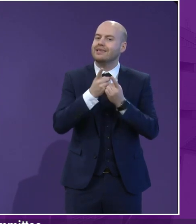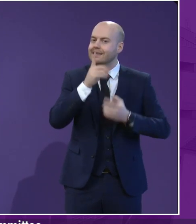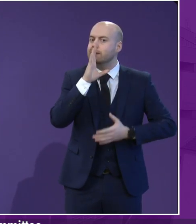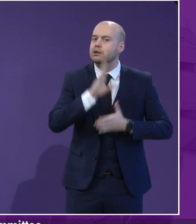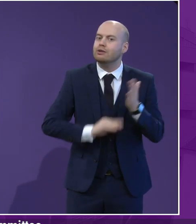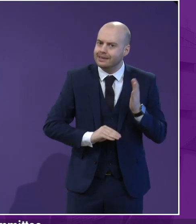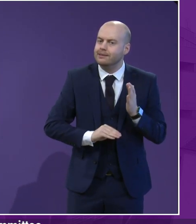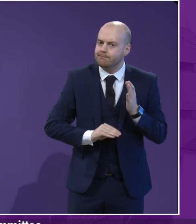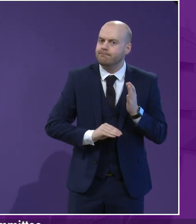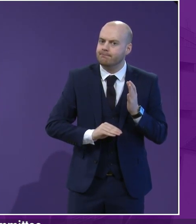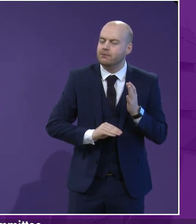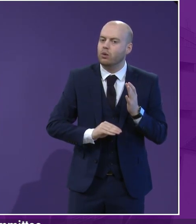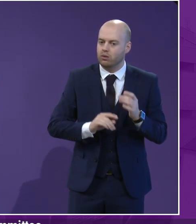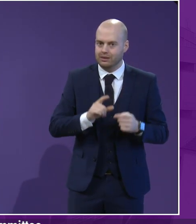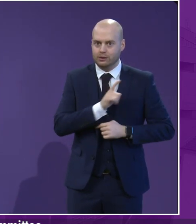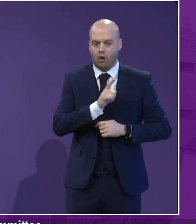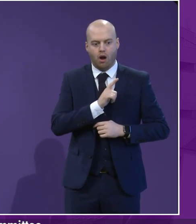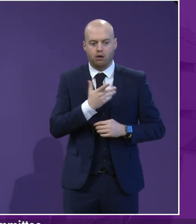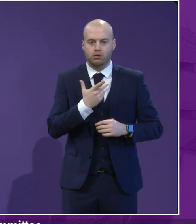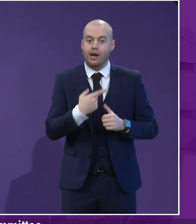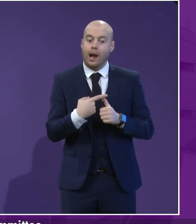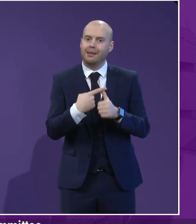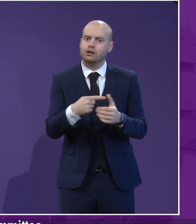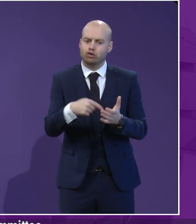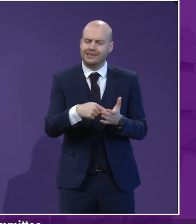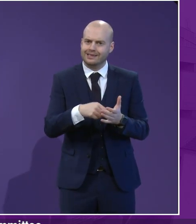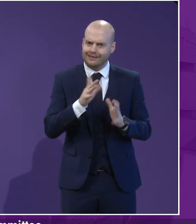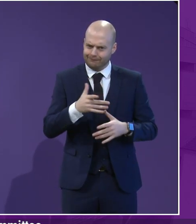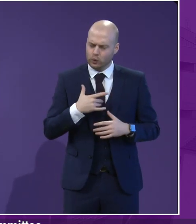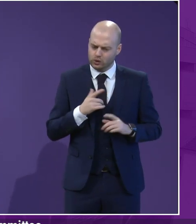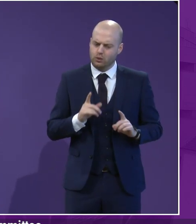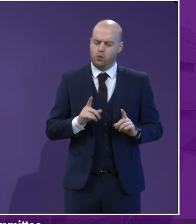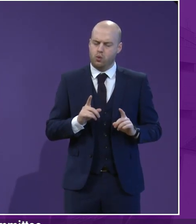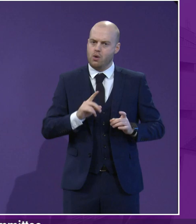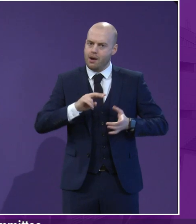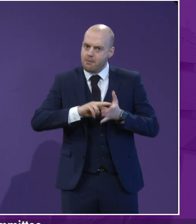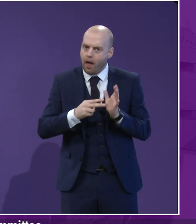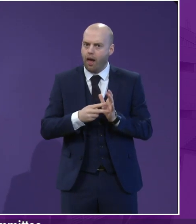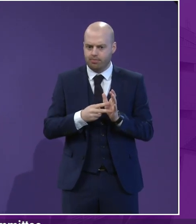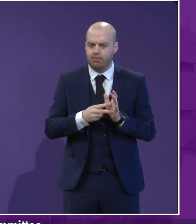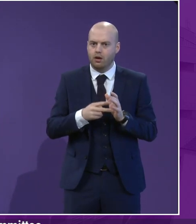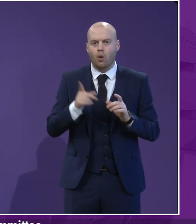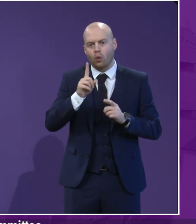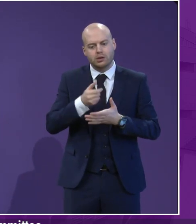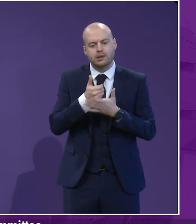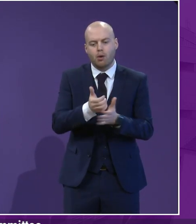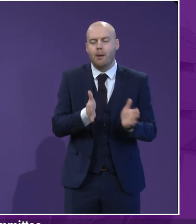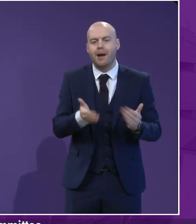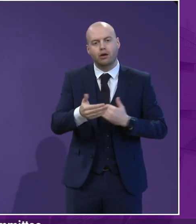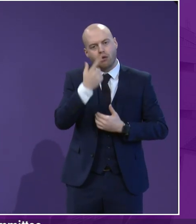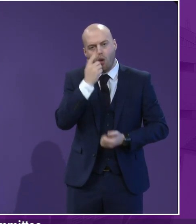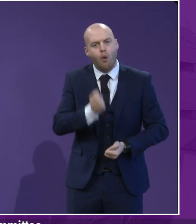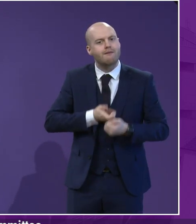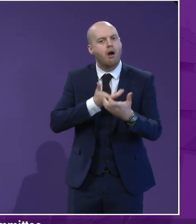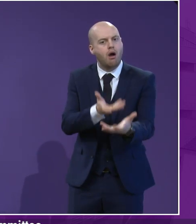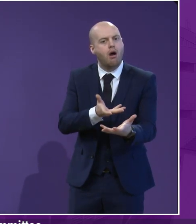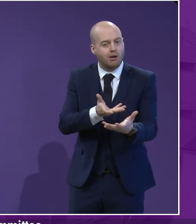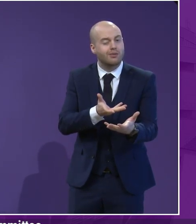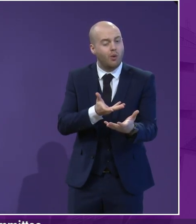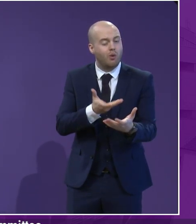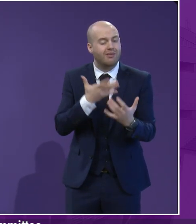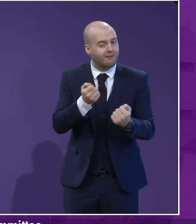believe that there would be considerable difficulty in providing that student with the amount of interpreters they would need in order to be